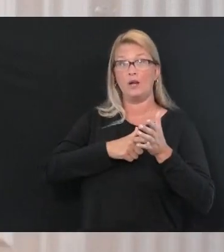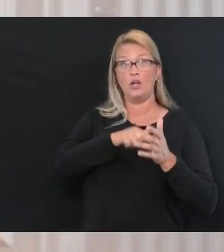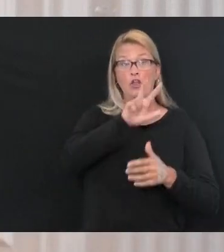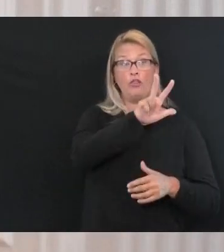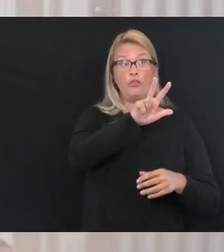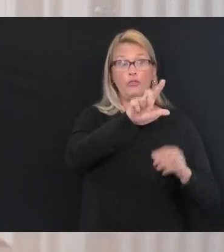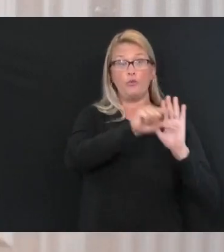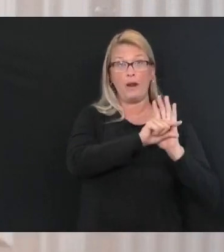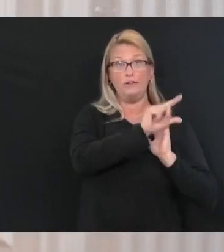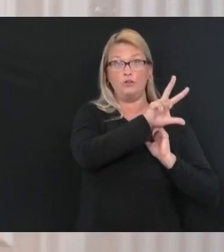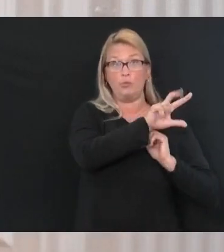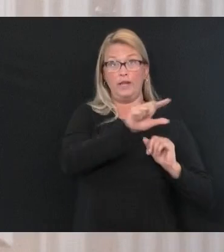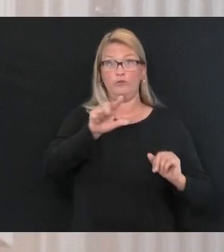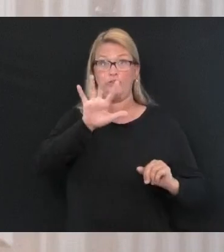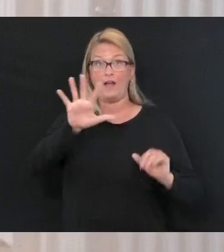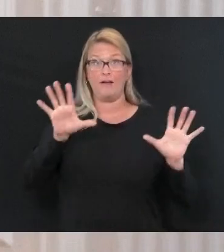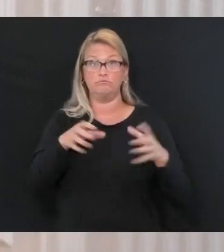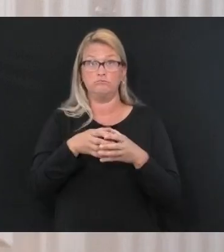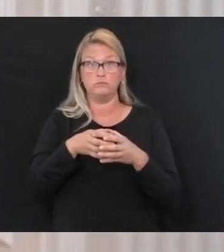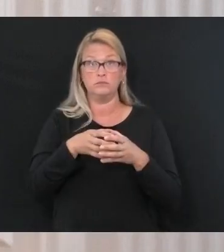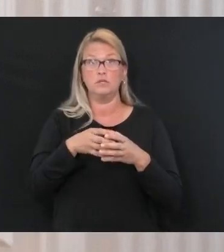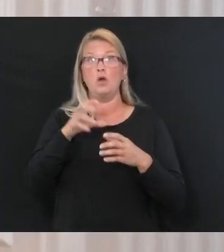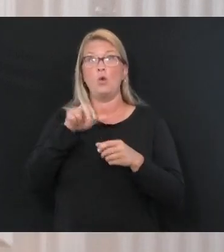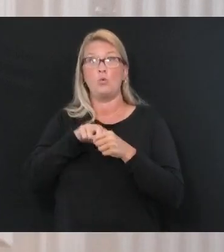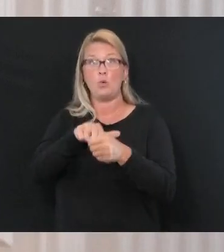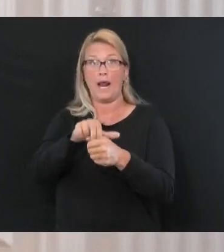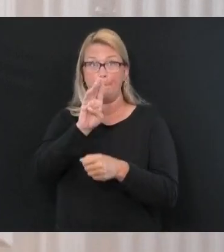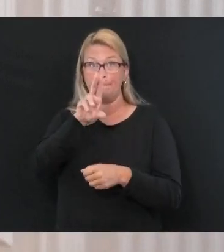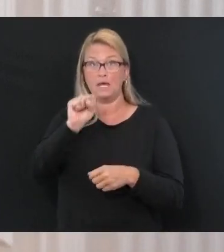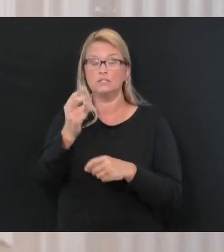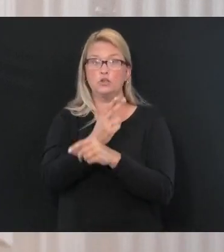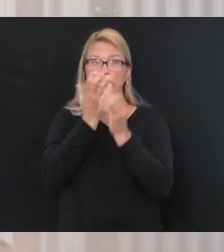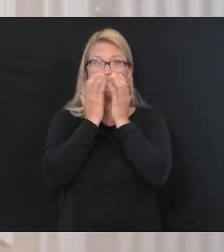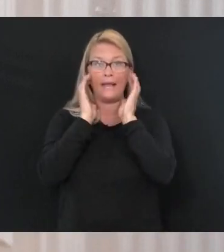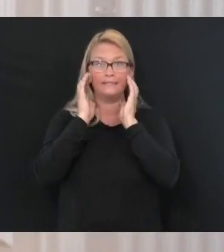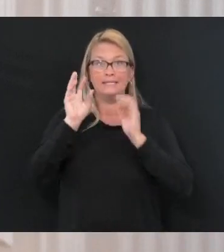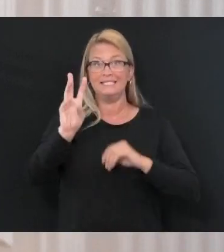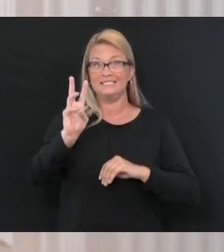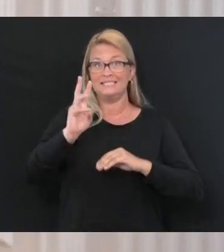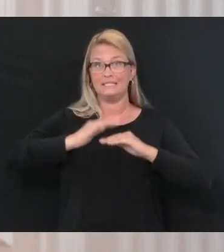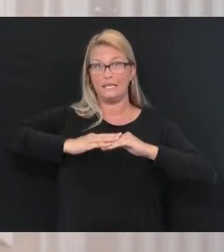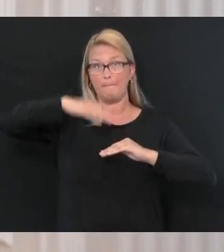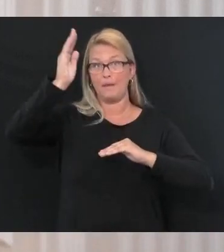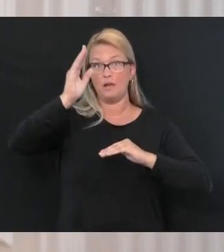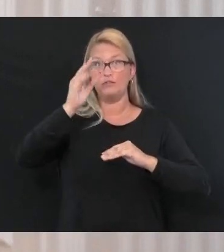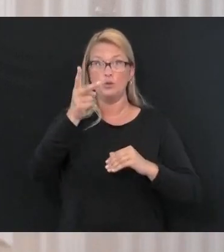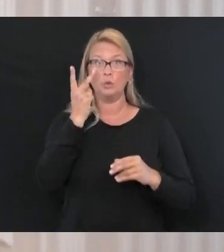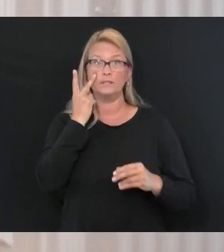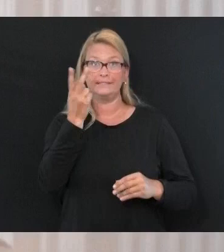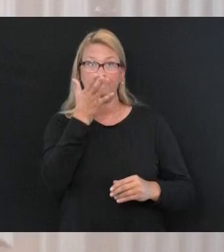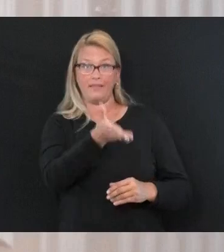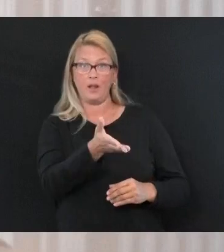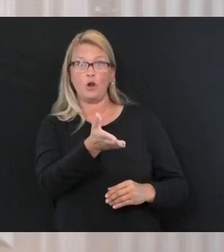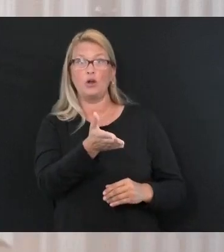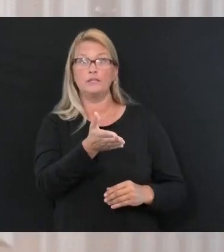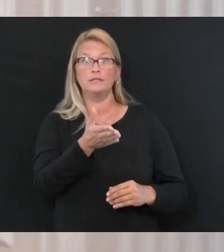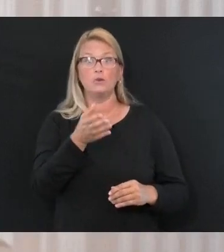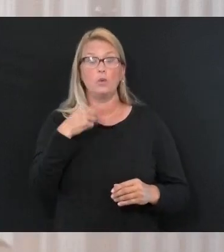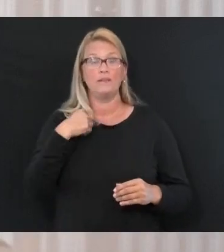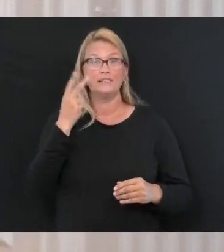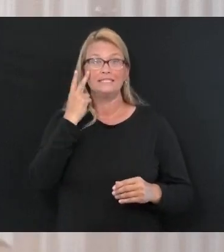in congregate settings, riding the bus to wear masks. Grades 6 and above, you will see that'll be on there. We've also looked